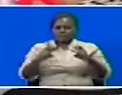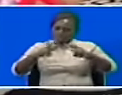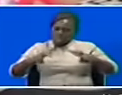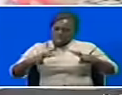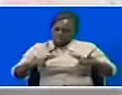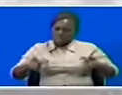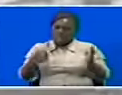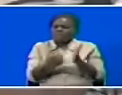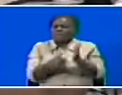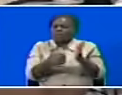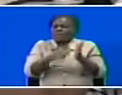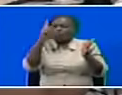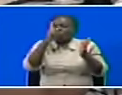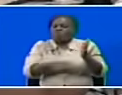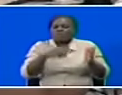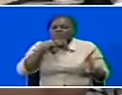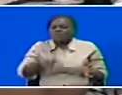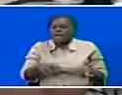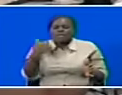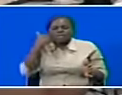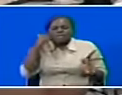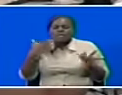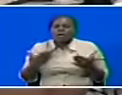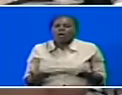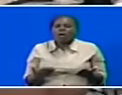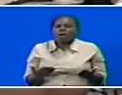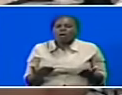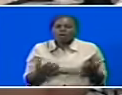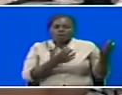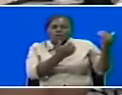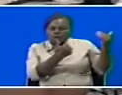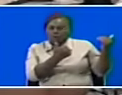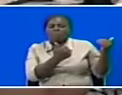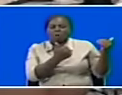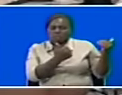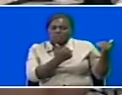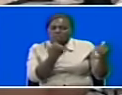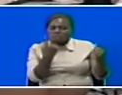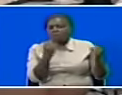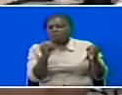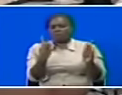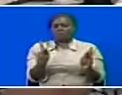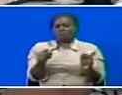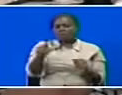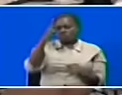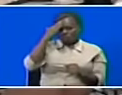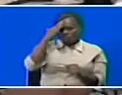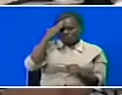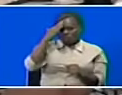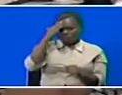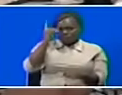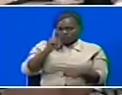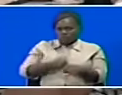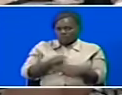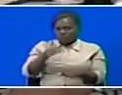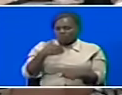what probably could be wrong with our son, but still being hopeful that he is still okay, because as you know, when you